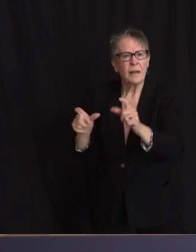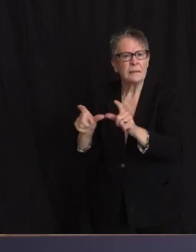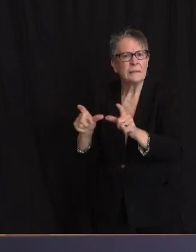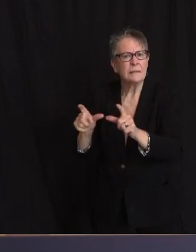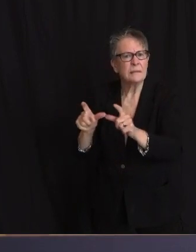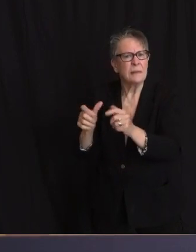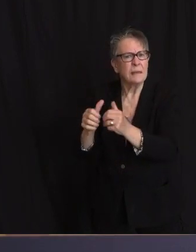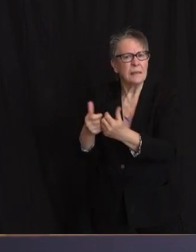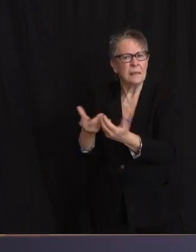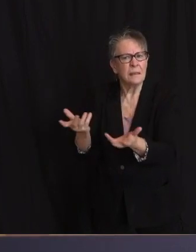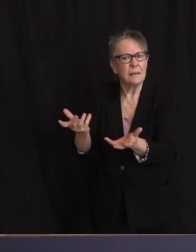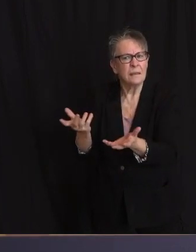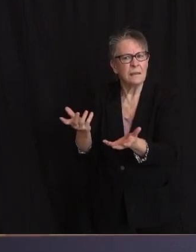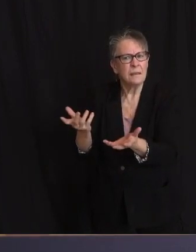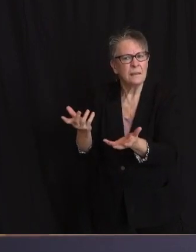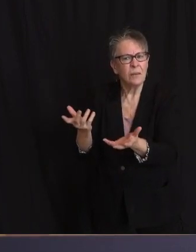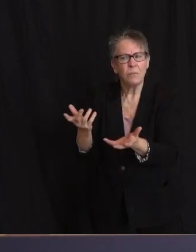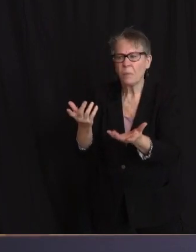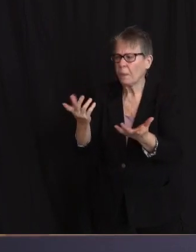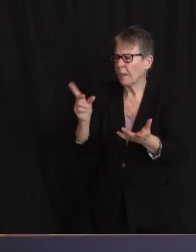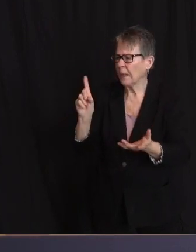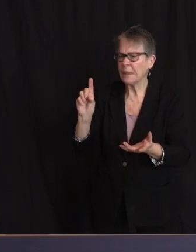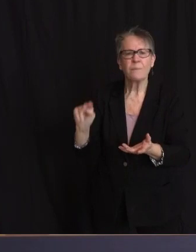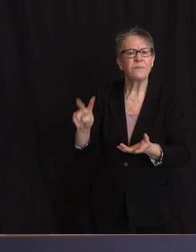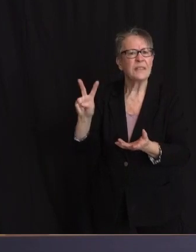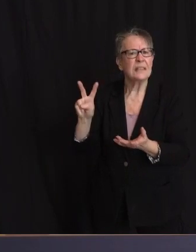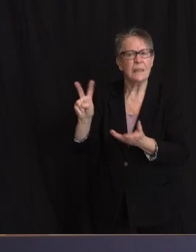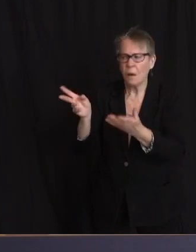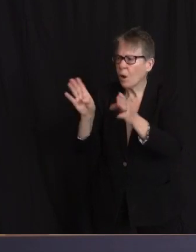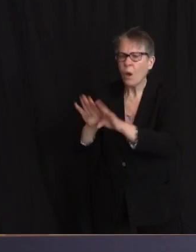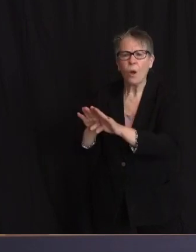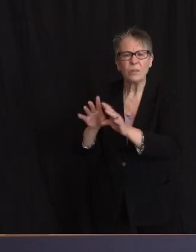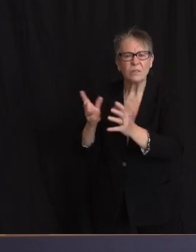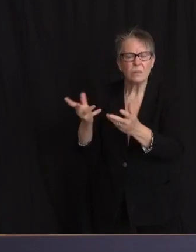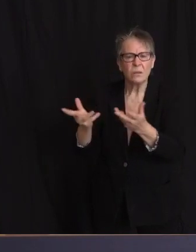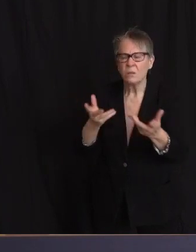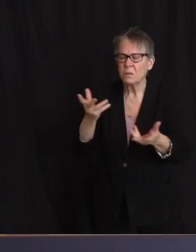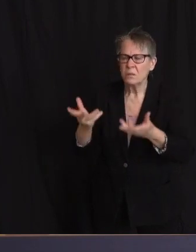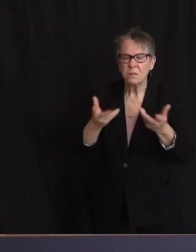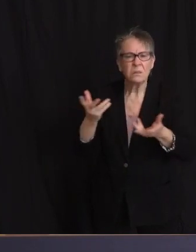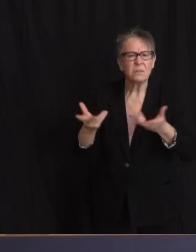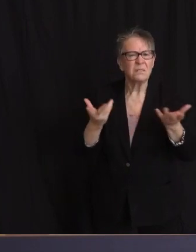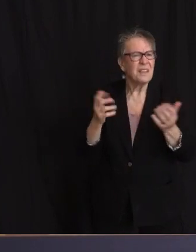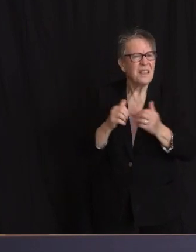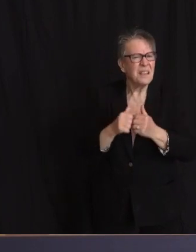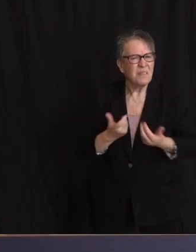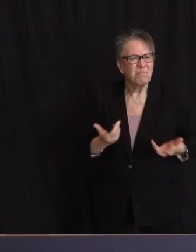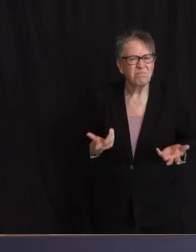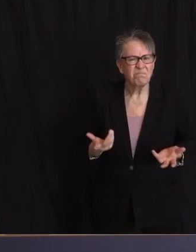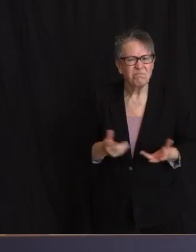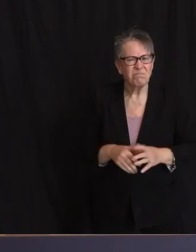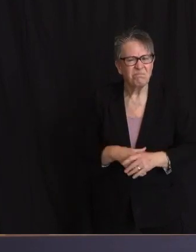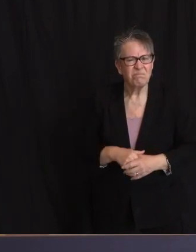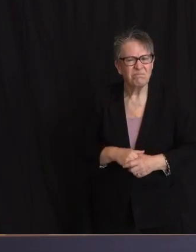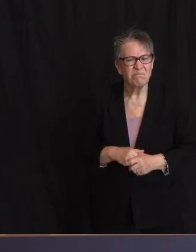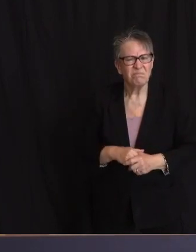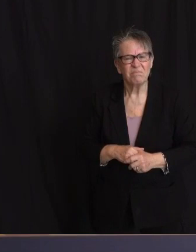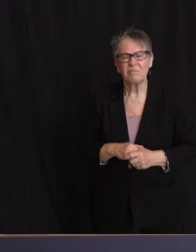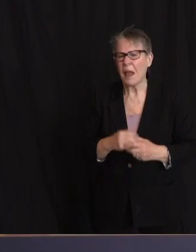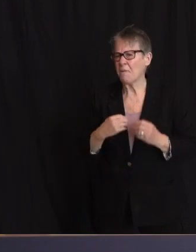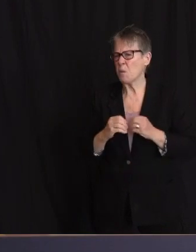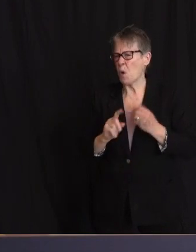establish specific appointments for these folks? I have two more questions, please. Quickly, that was Thank a you. long Of one. course, yes, no problem. One would arguably say that